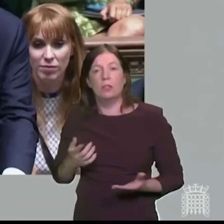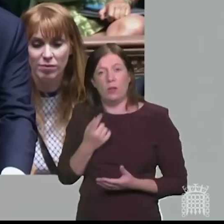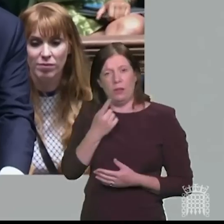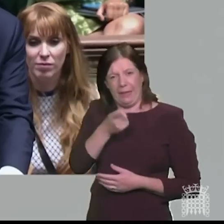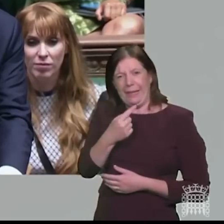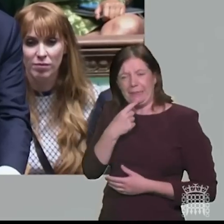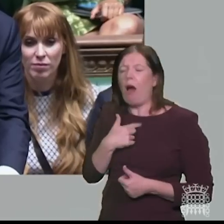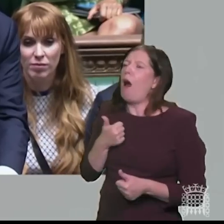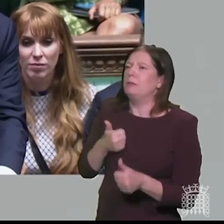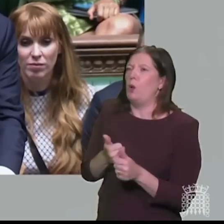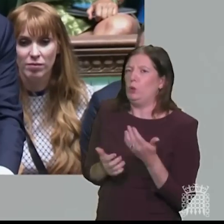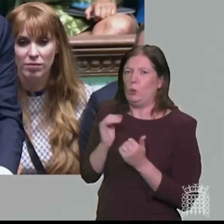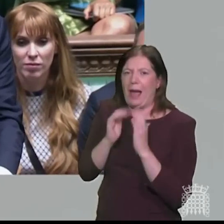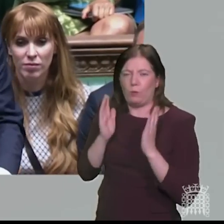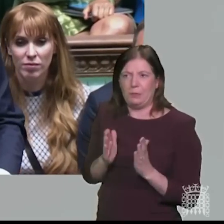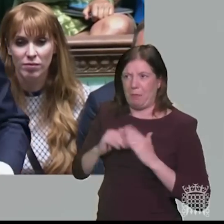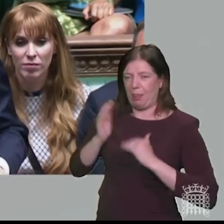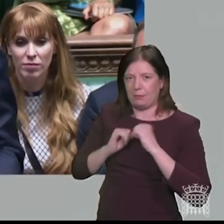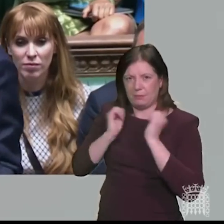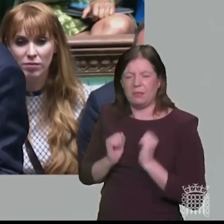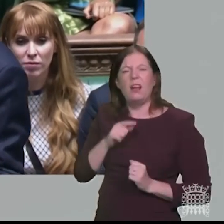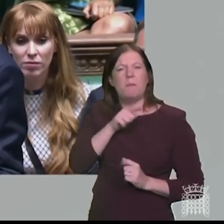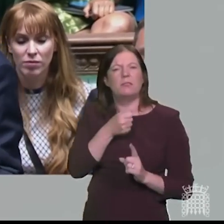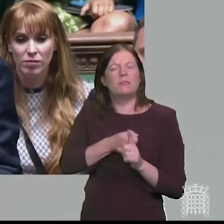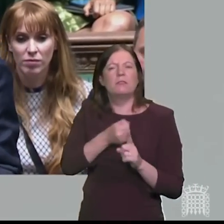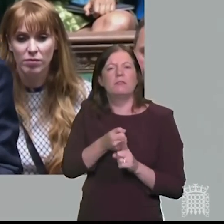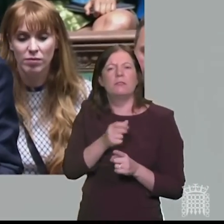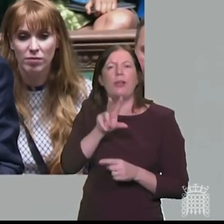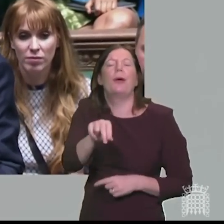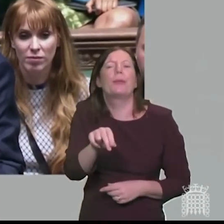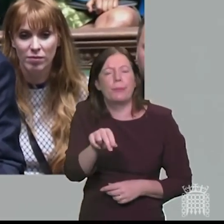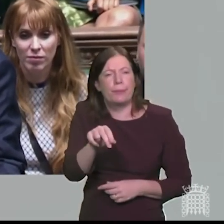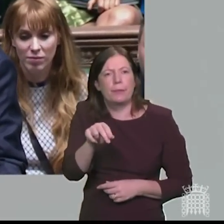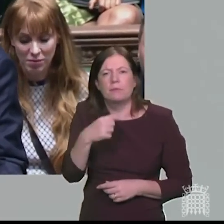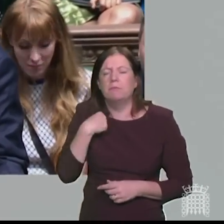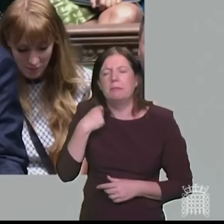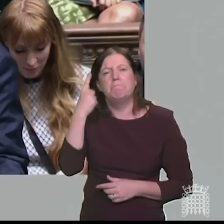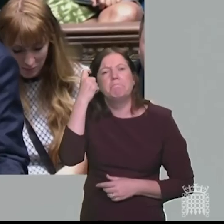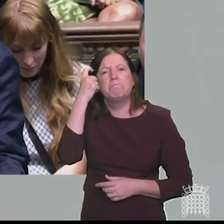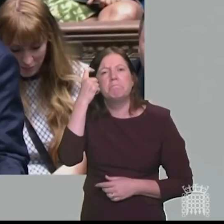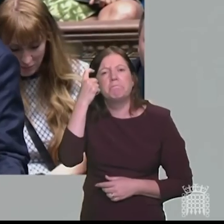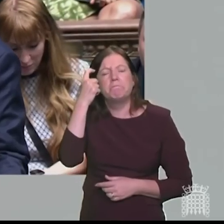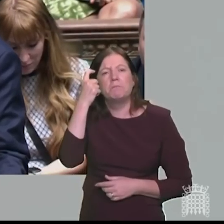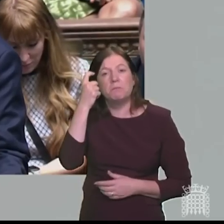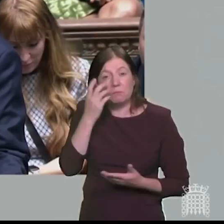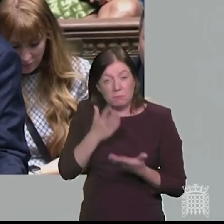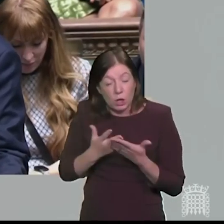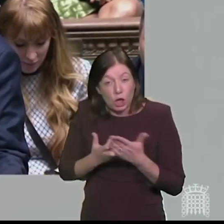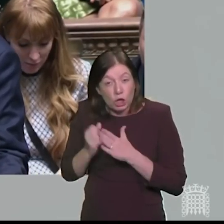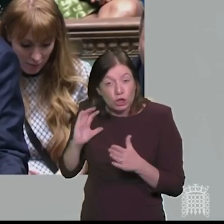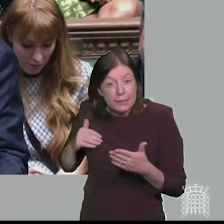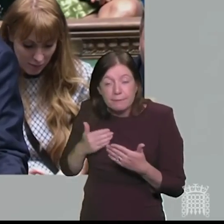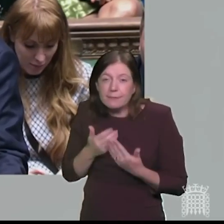says he's for building new houses, the next he's campaigning against them. And the truth is, far from delivering, since